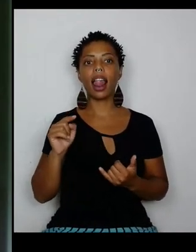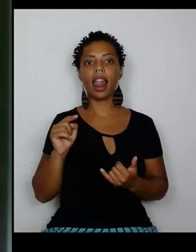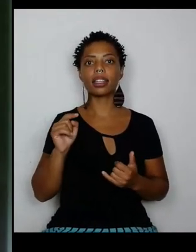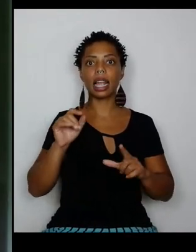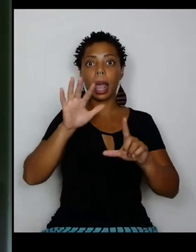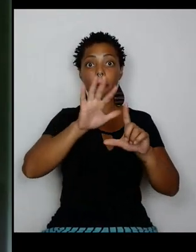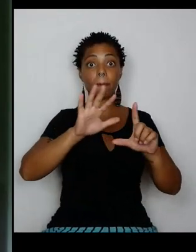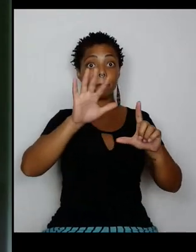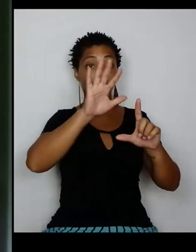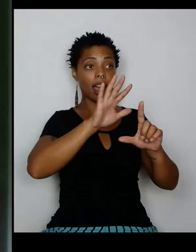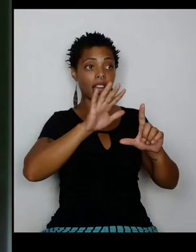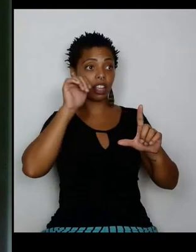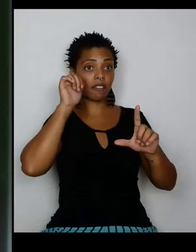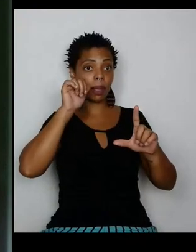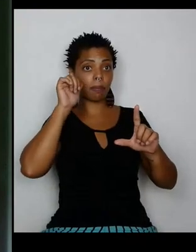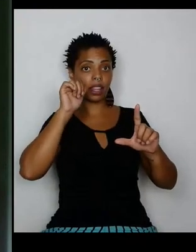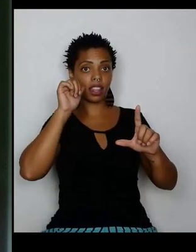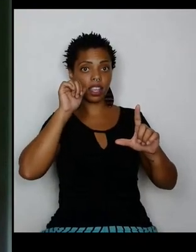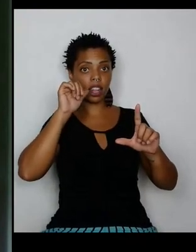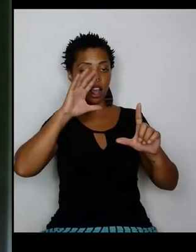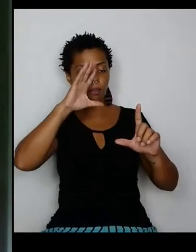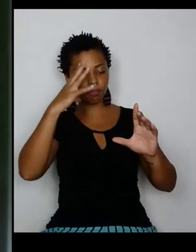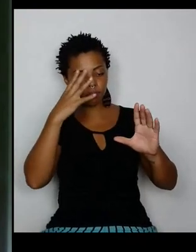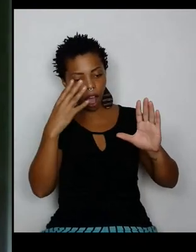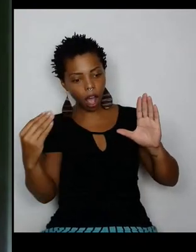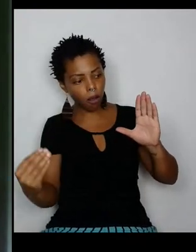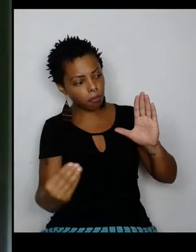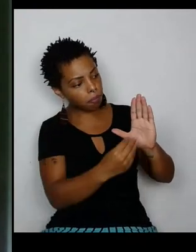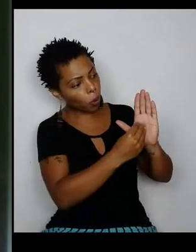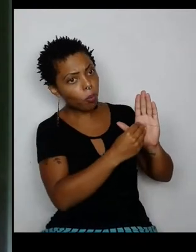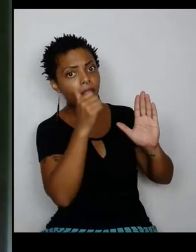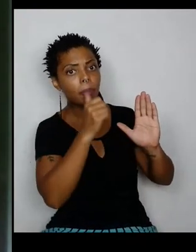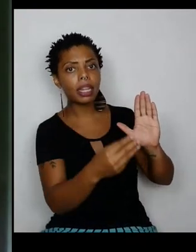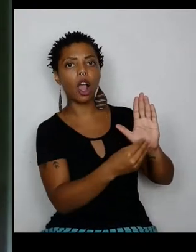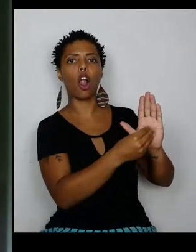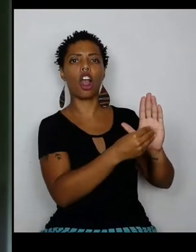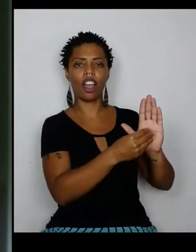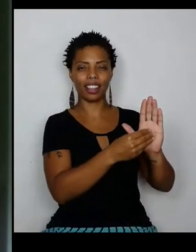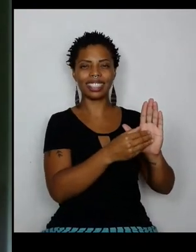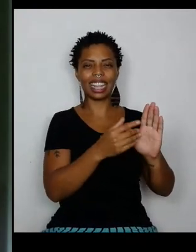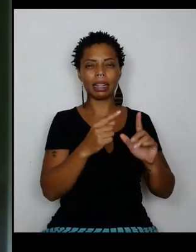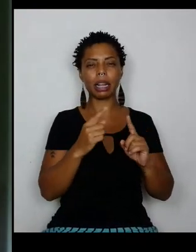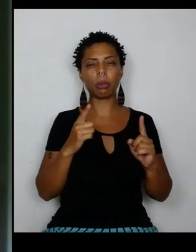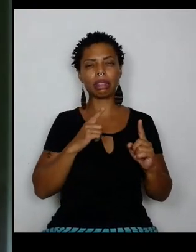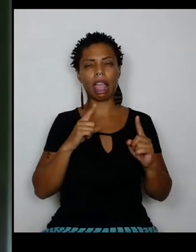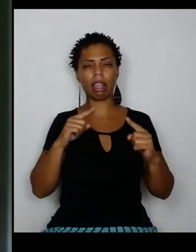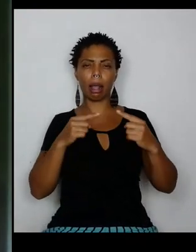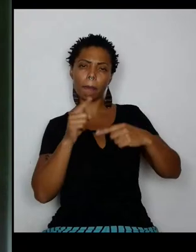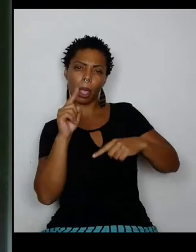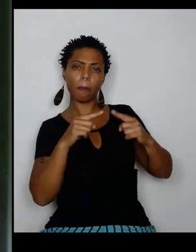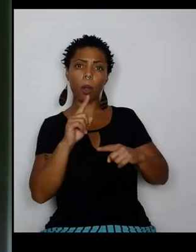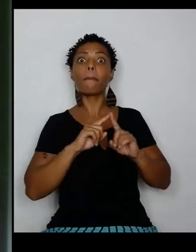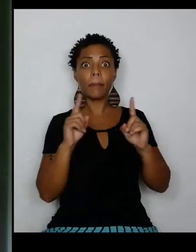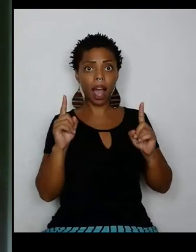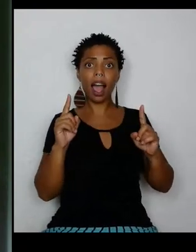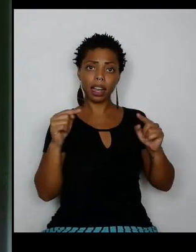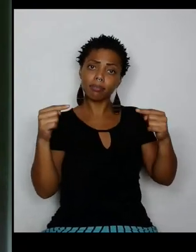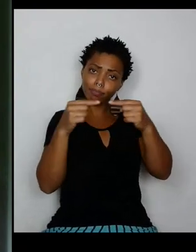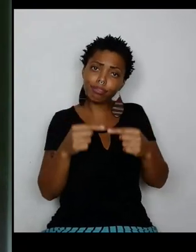contradictions but he is consistent with them his duality that he